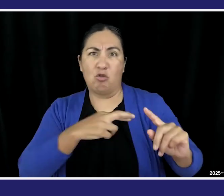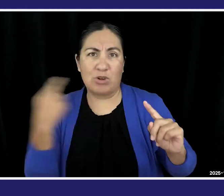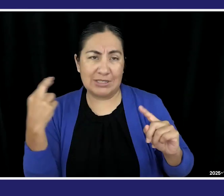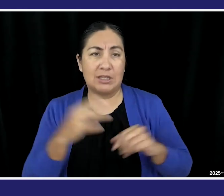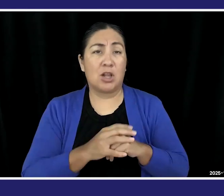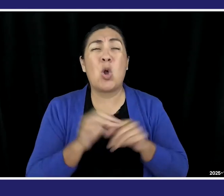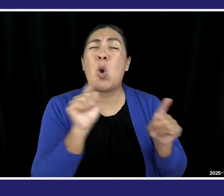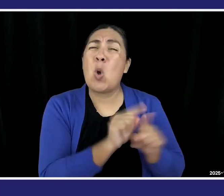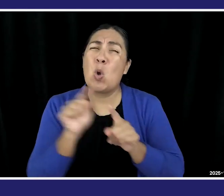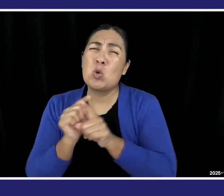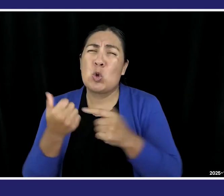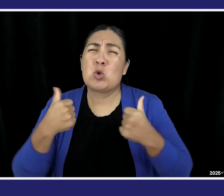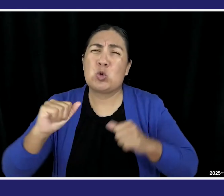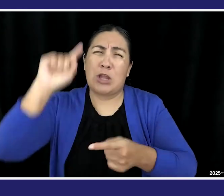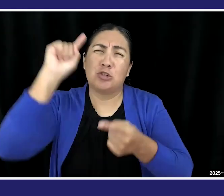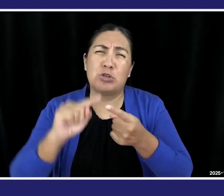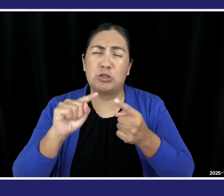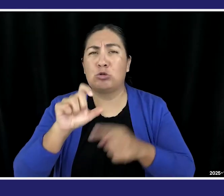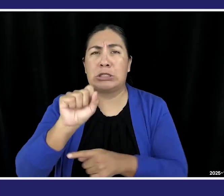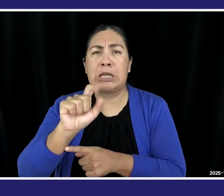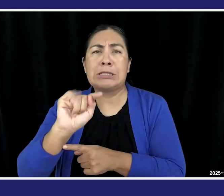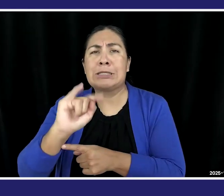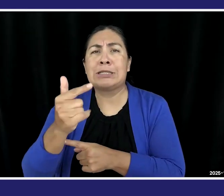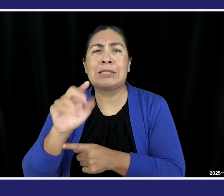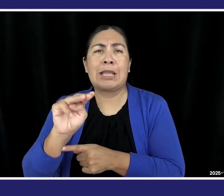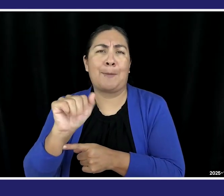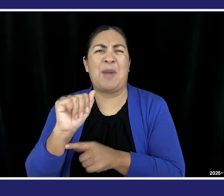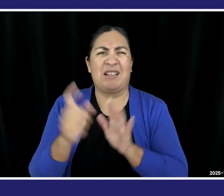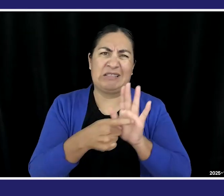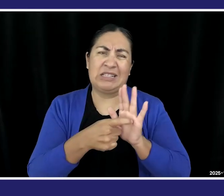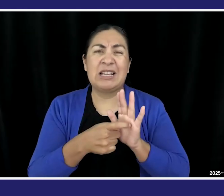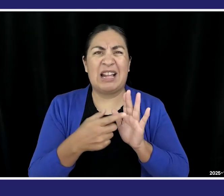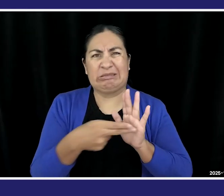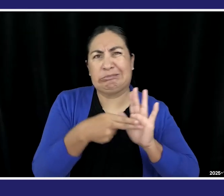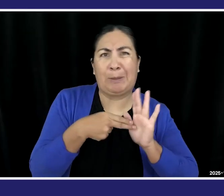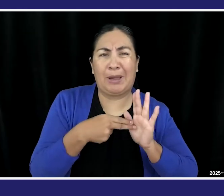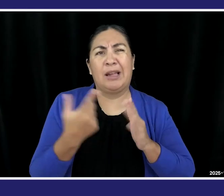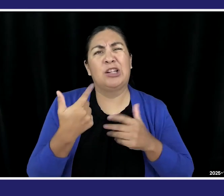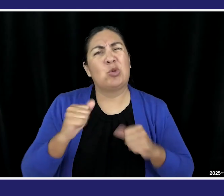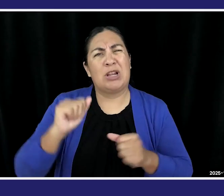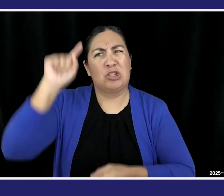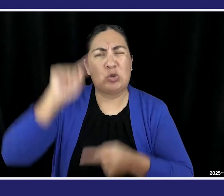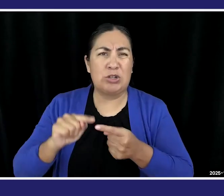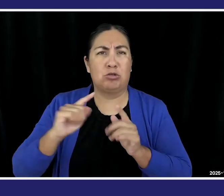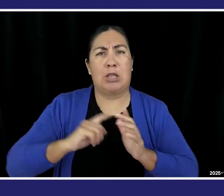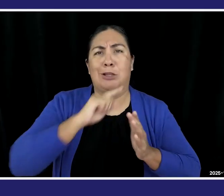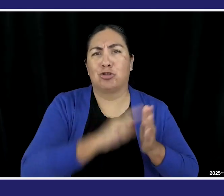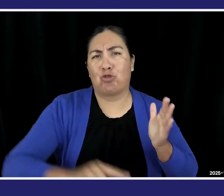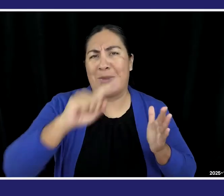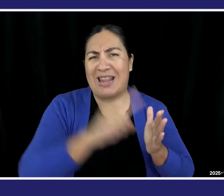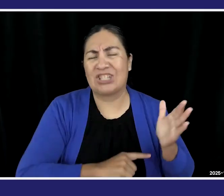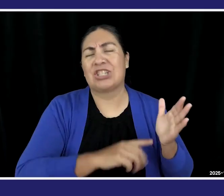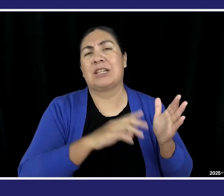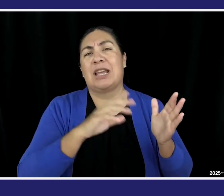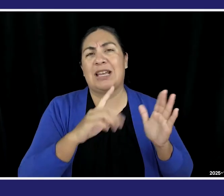that I really want to note, because this idea of reducing stigma and discrimination, especially when it